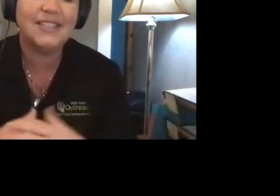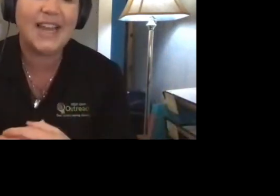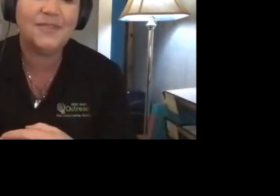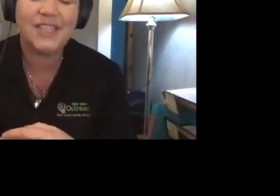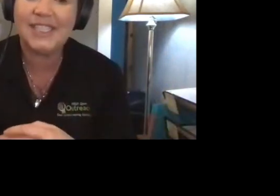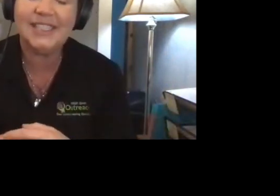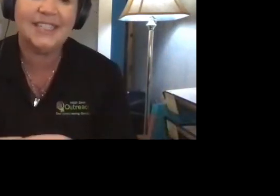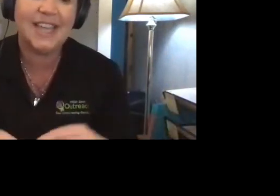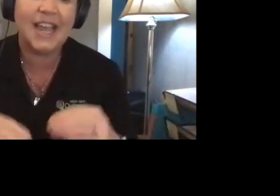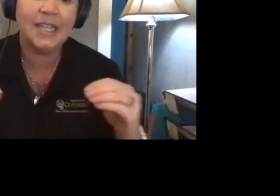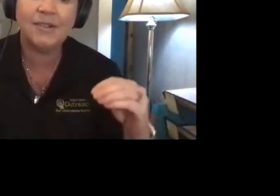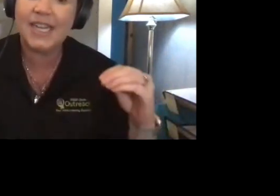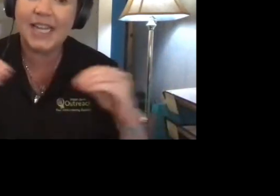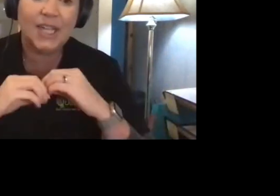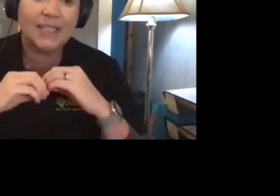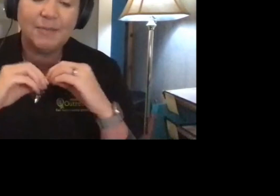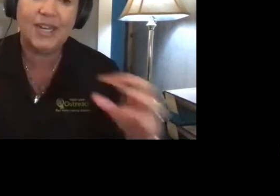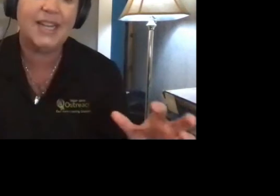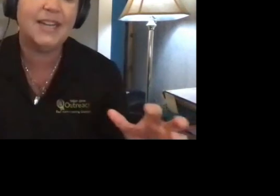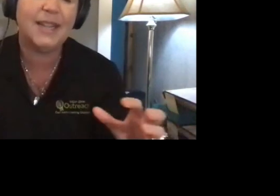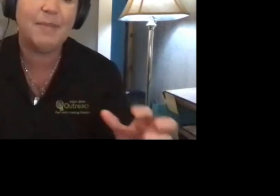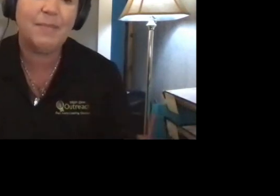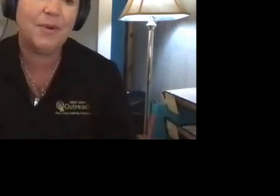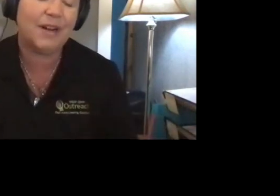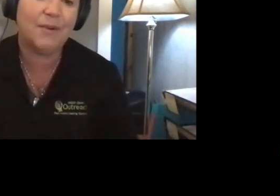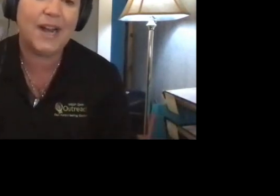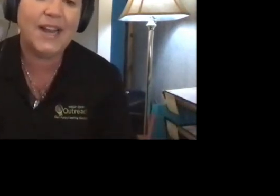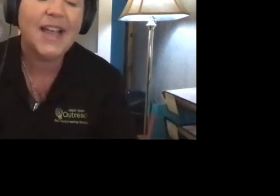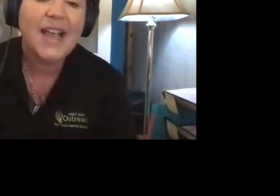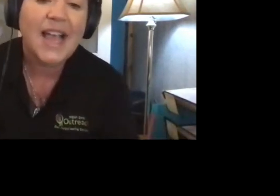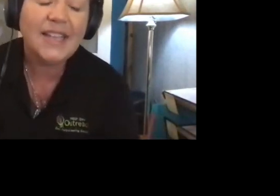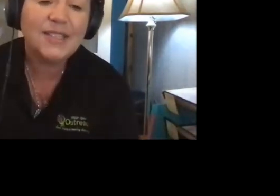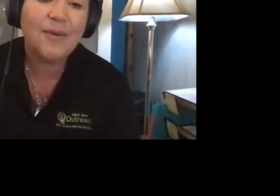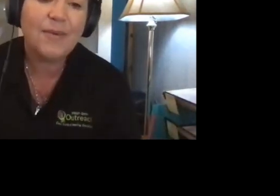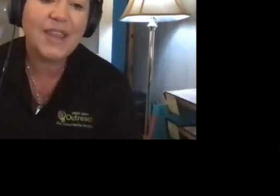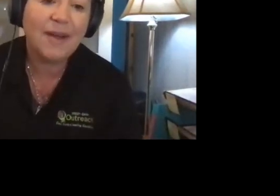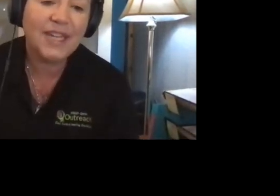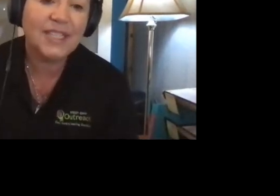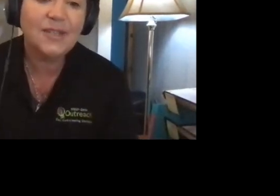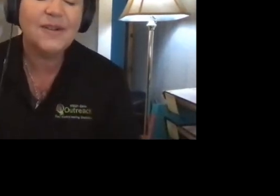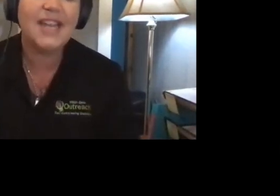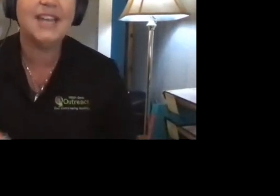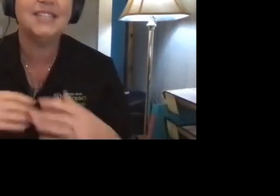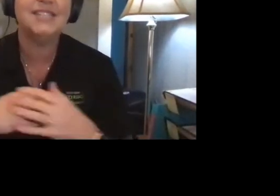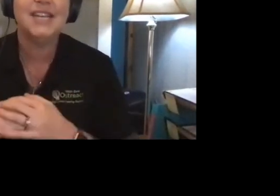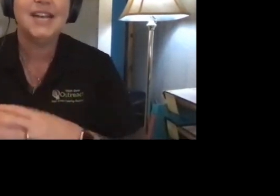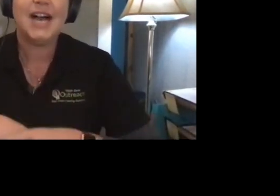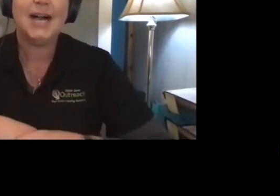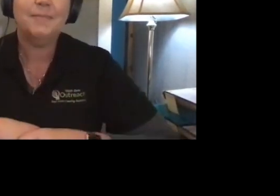called Sign for the Seasons. And literally I just put in the paperwork for it. And so what we thought we could do